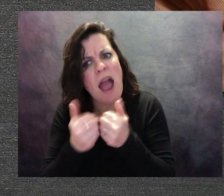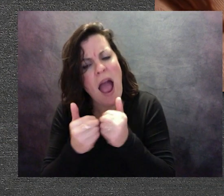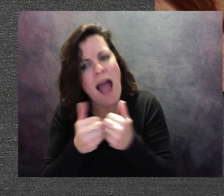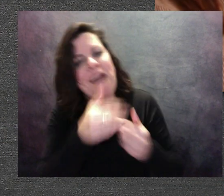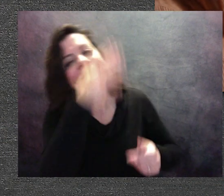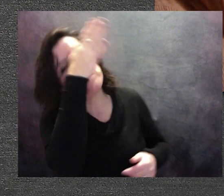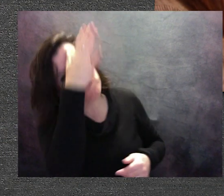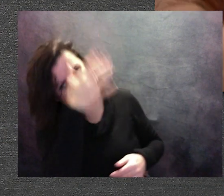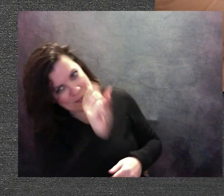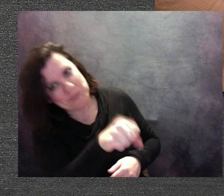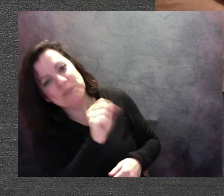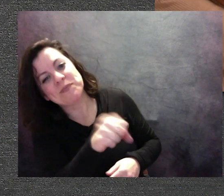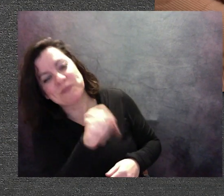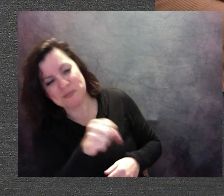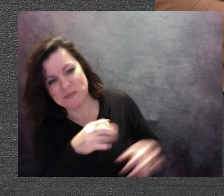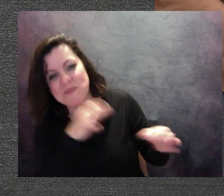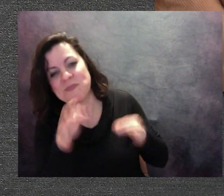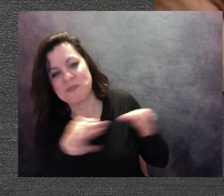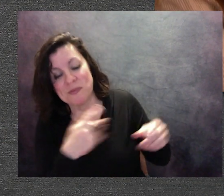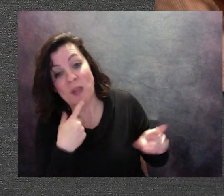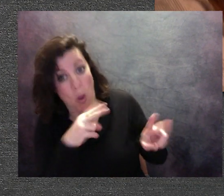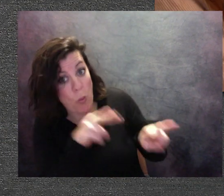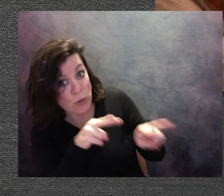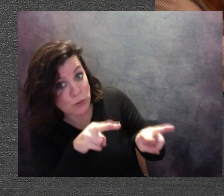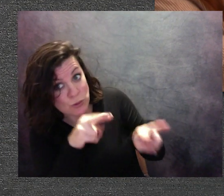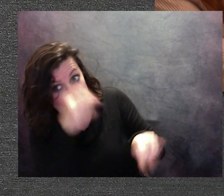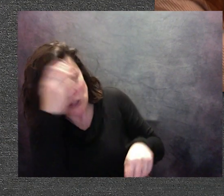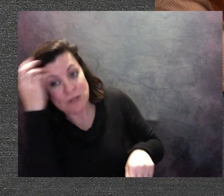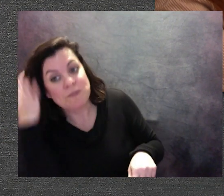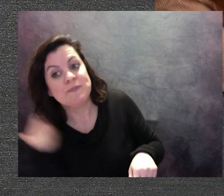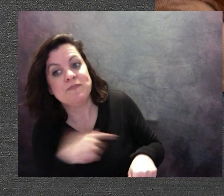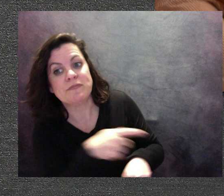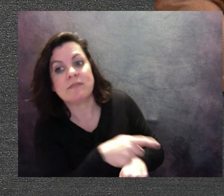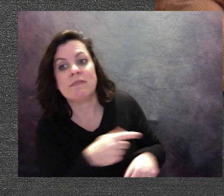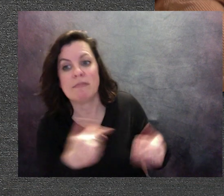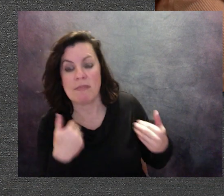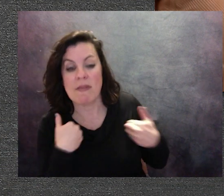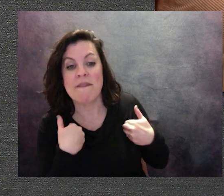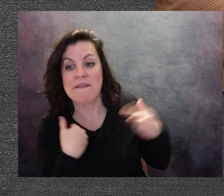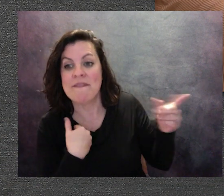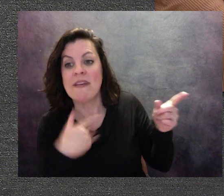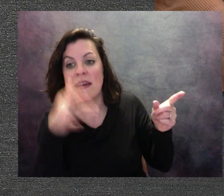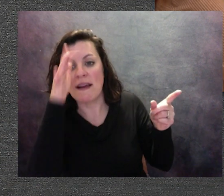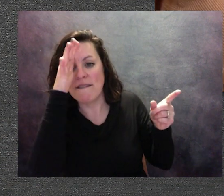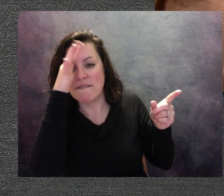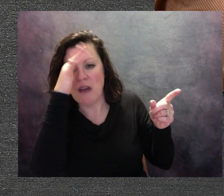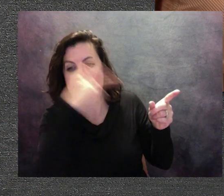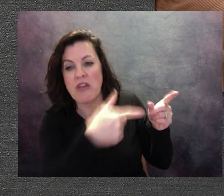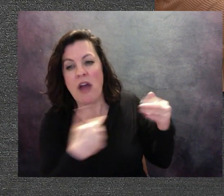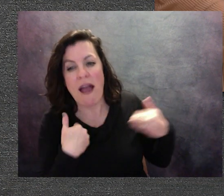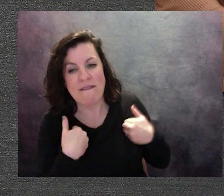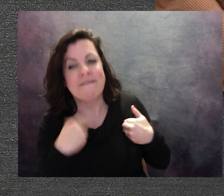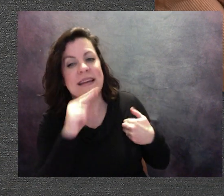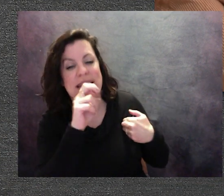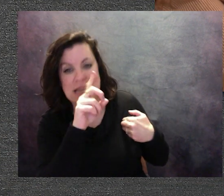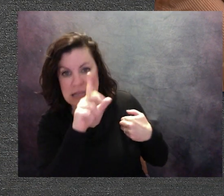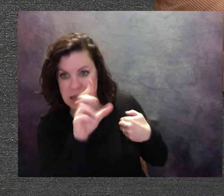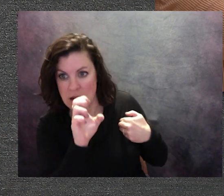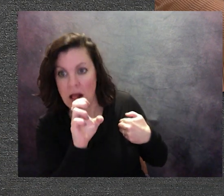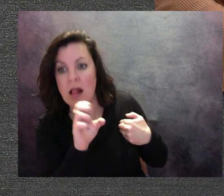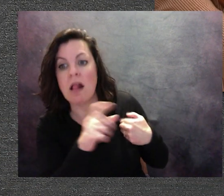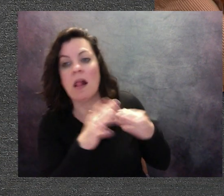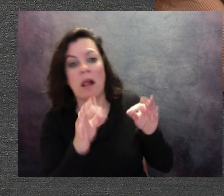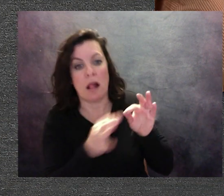Yes, father says, and watch this. Mickey counts as his father rubs a needle along the